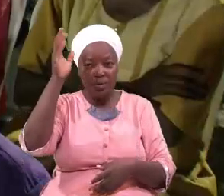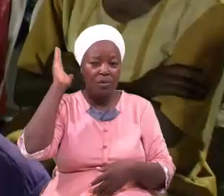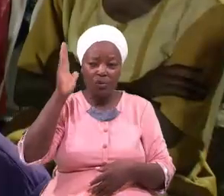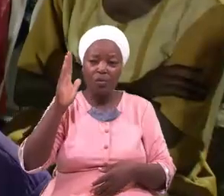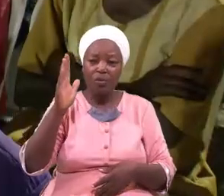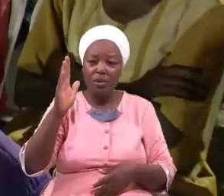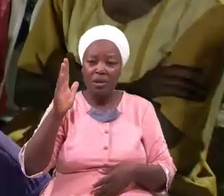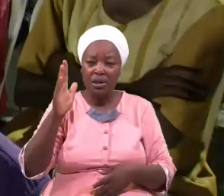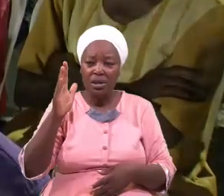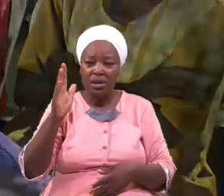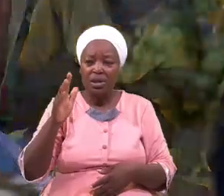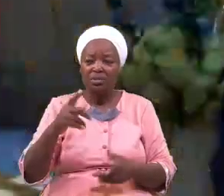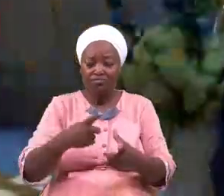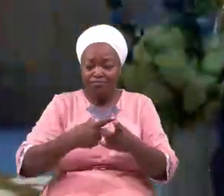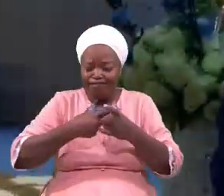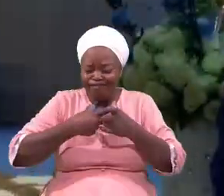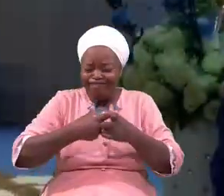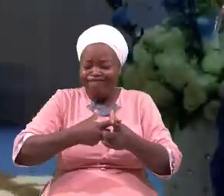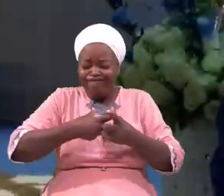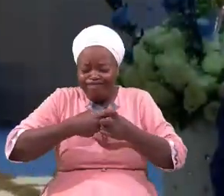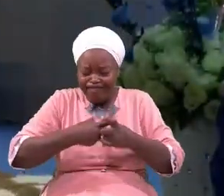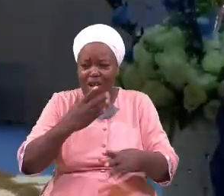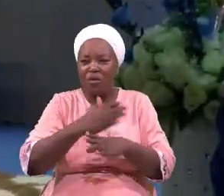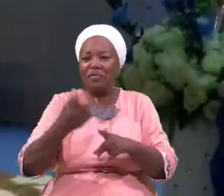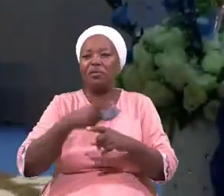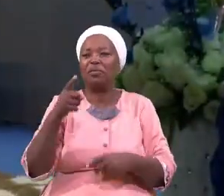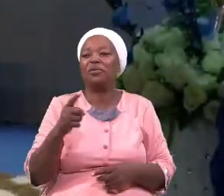pick up the race and run from you.